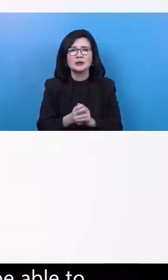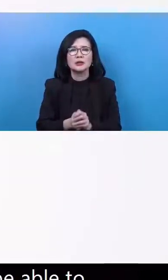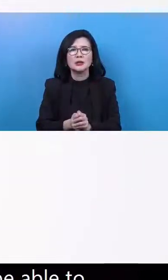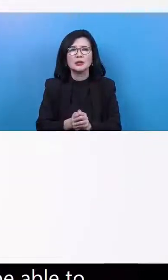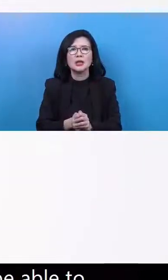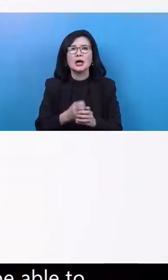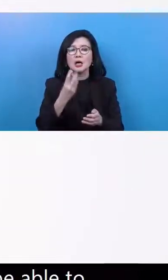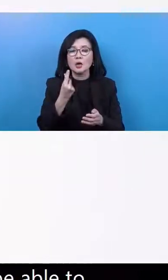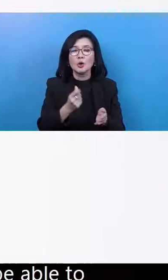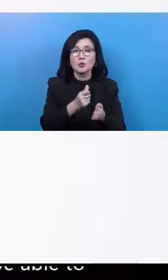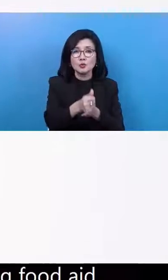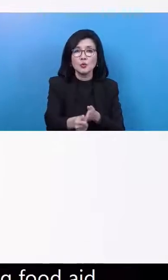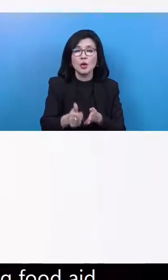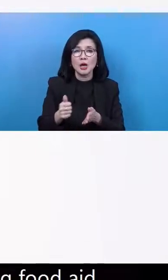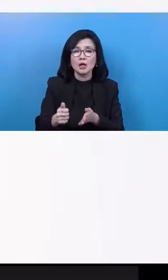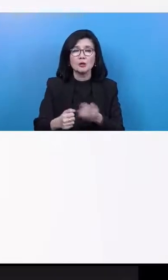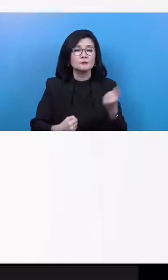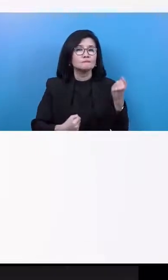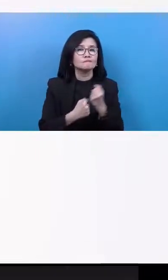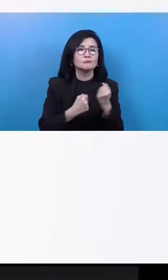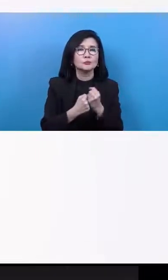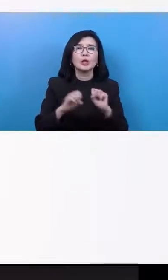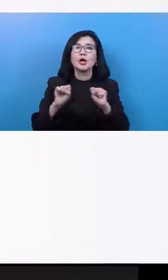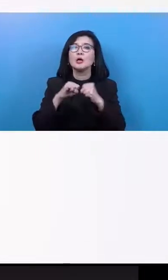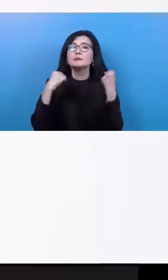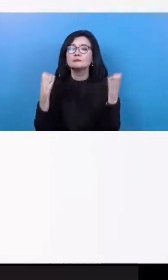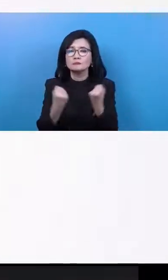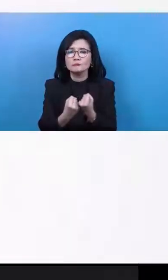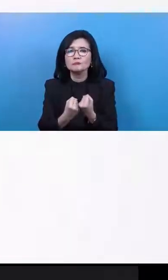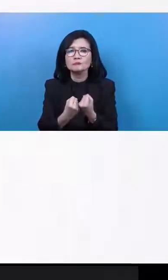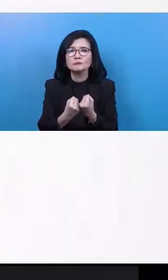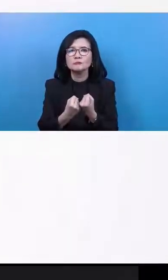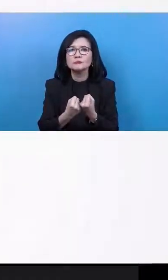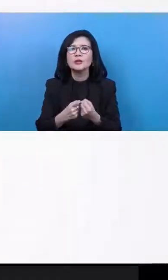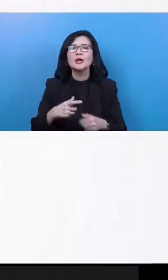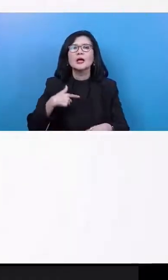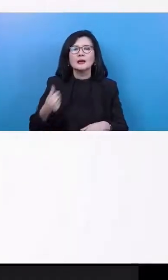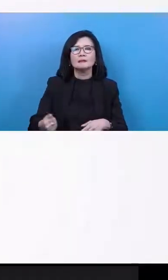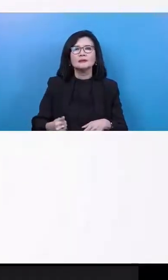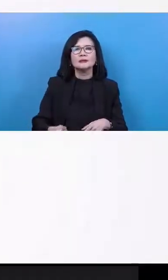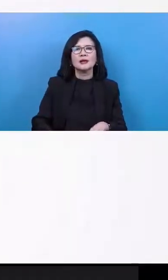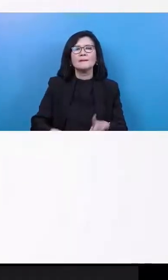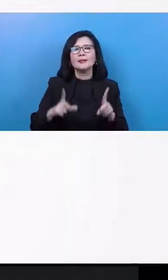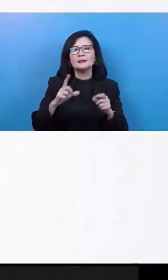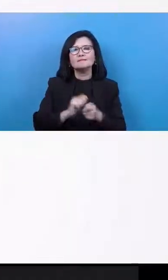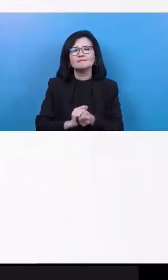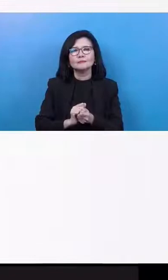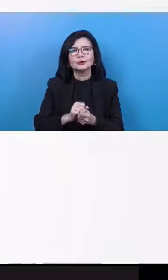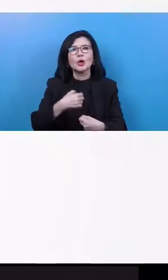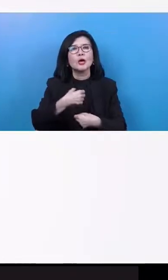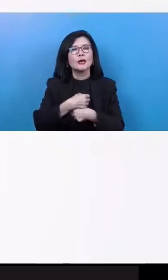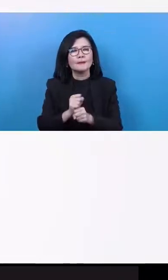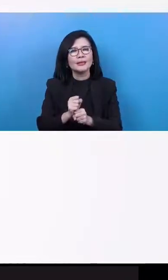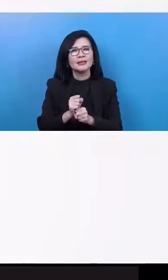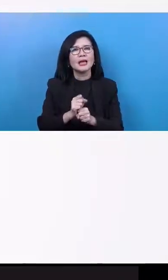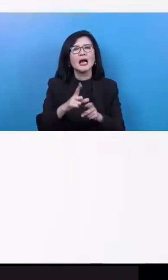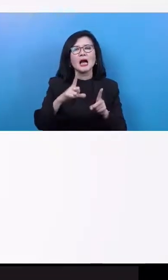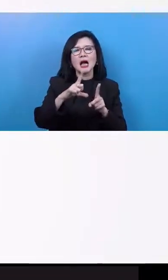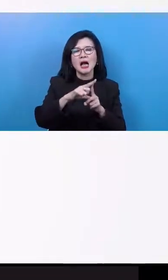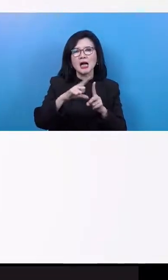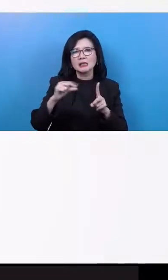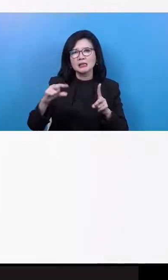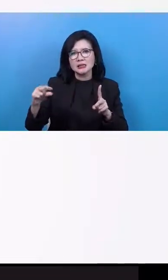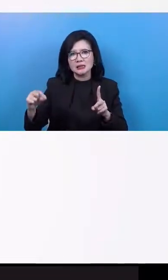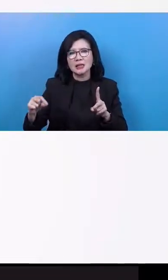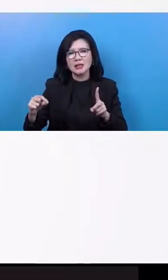process also, we were able to digitize receipt of funds, for some of the areas that did not have those